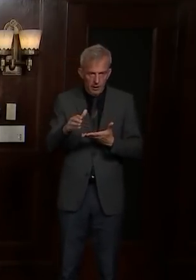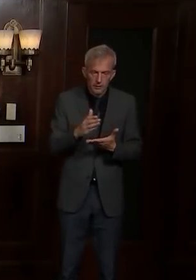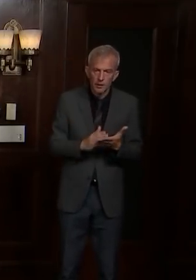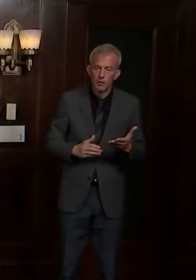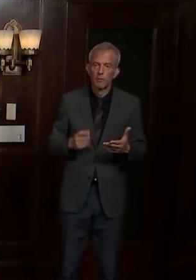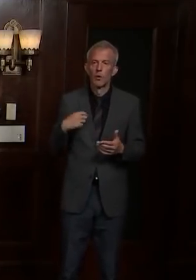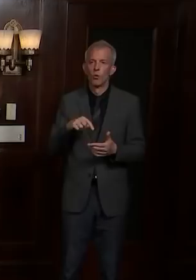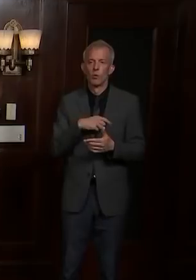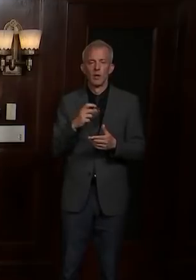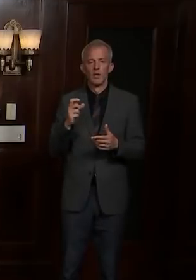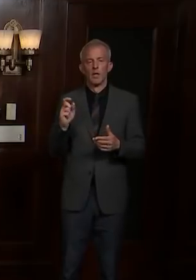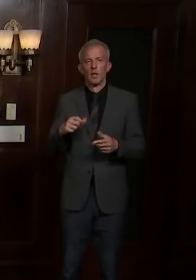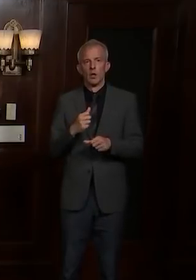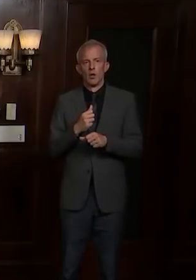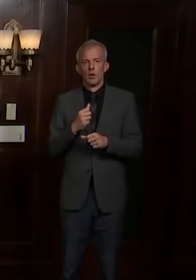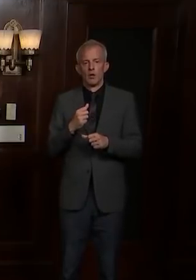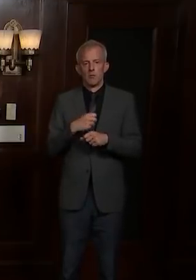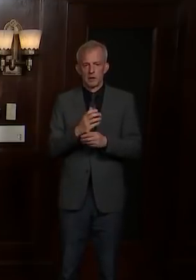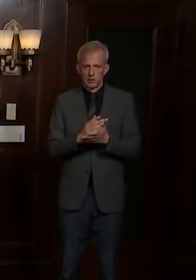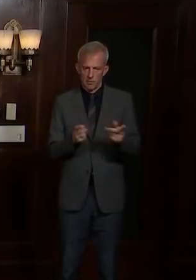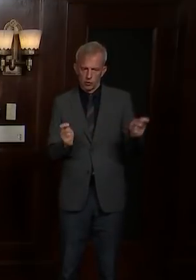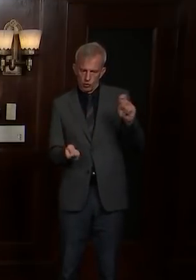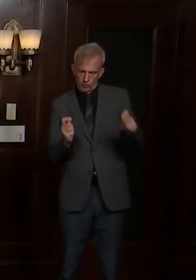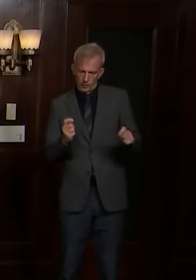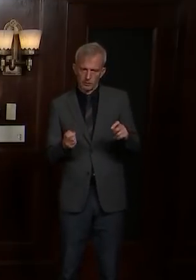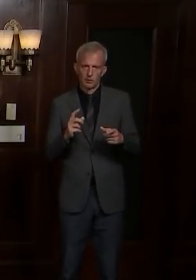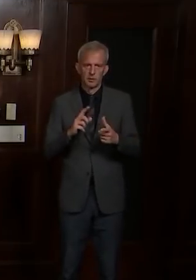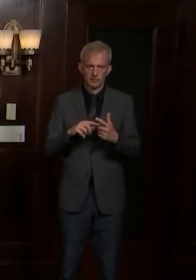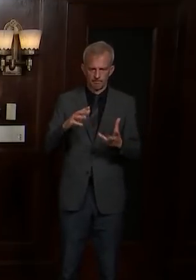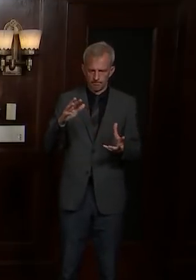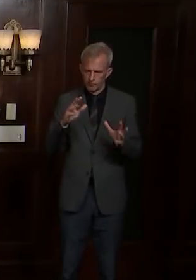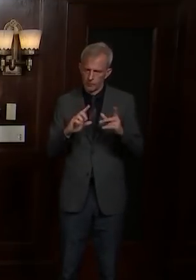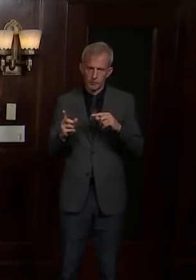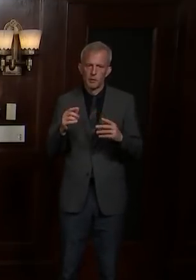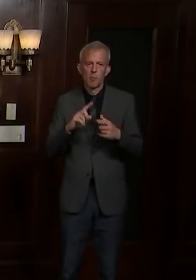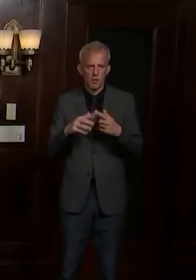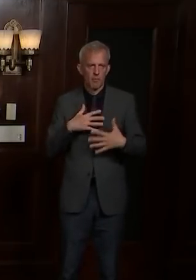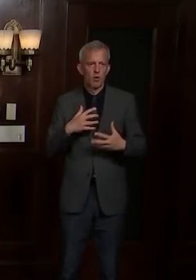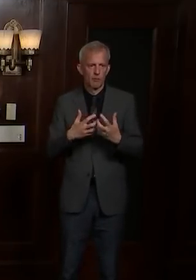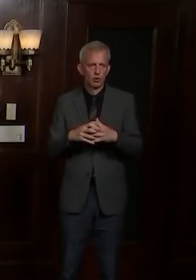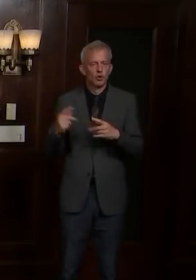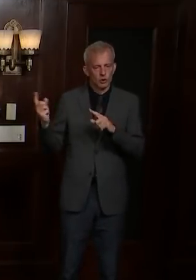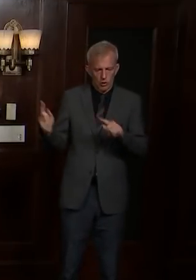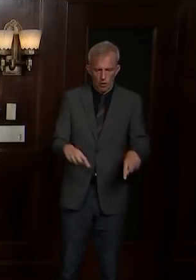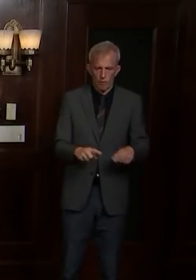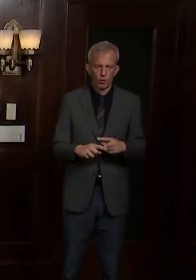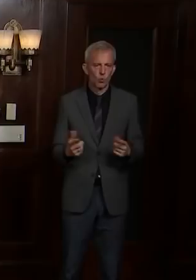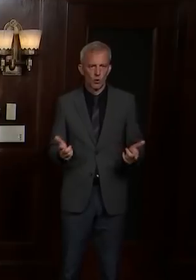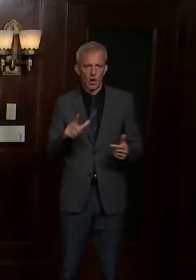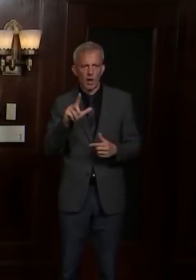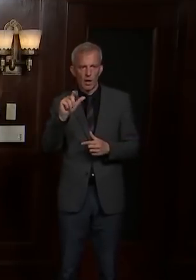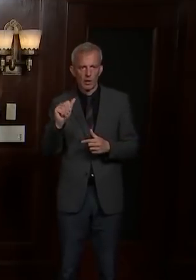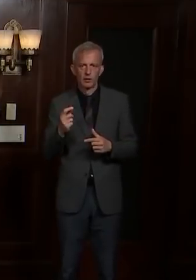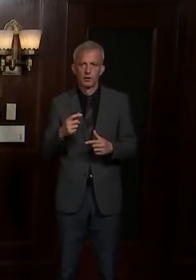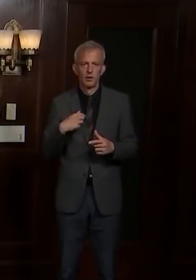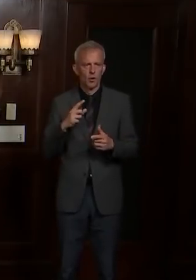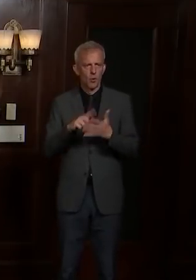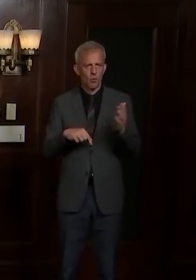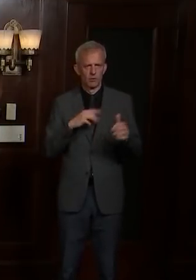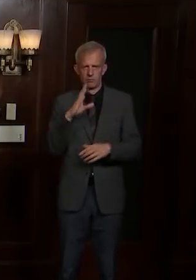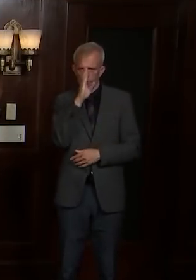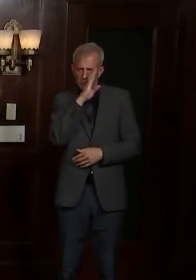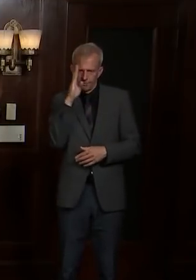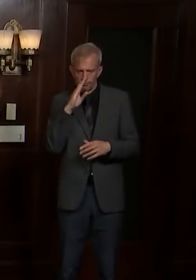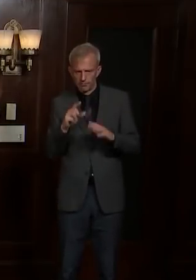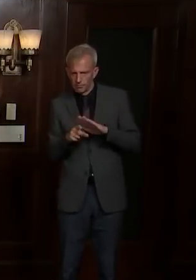make some adjustments to those, but those are coming back down to Los Angeles. But no, there's no, I'm not sure what the espionage